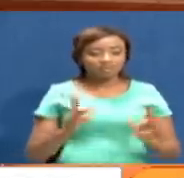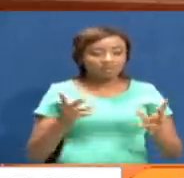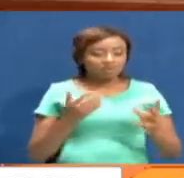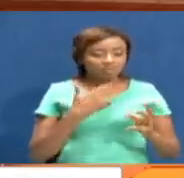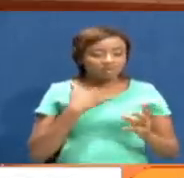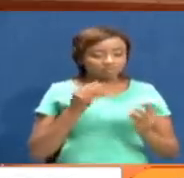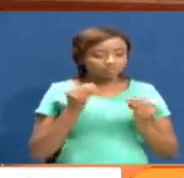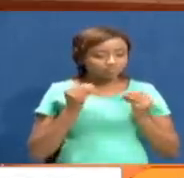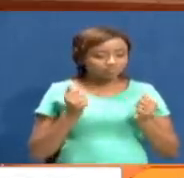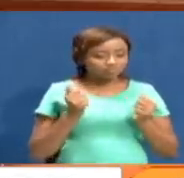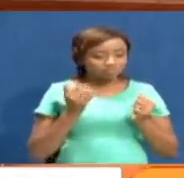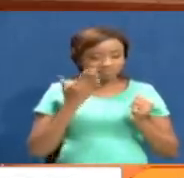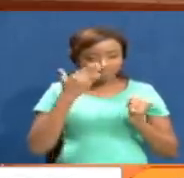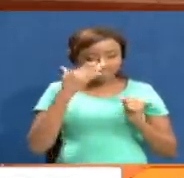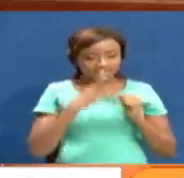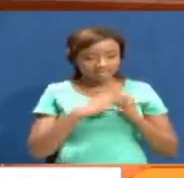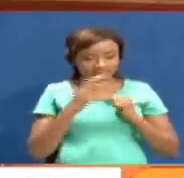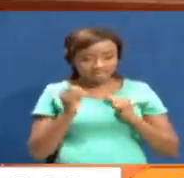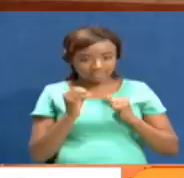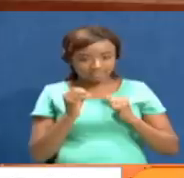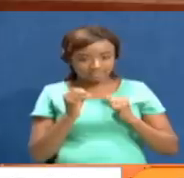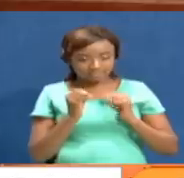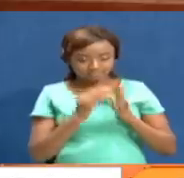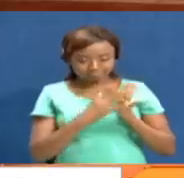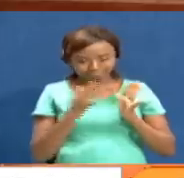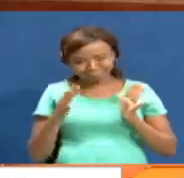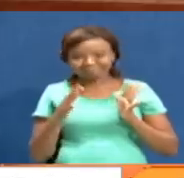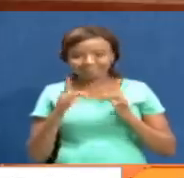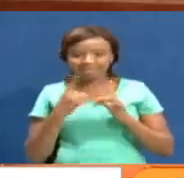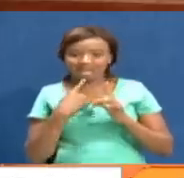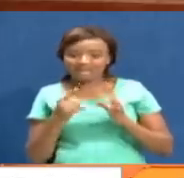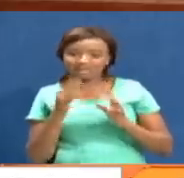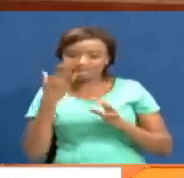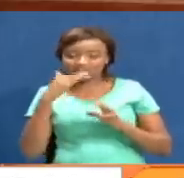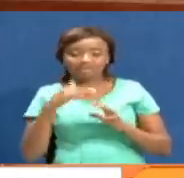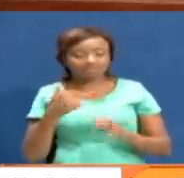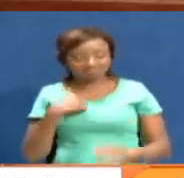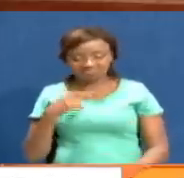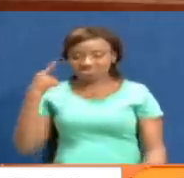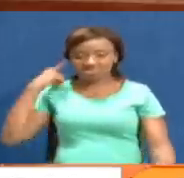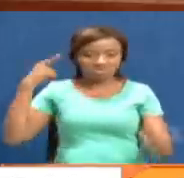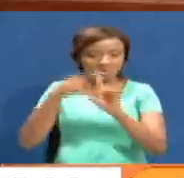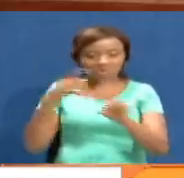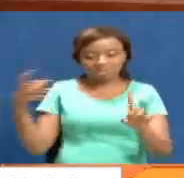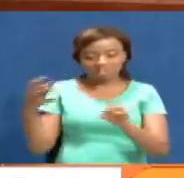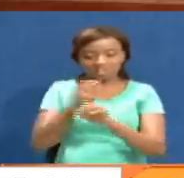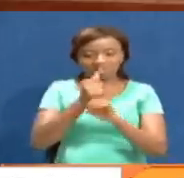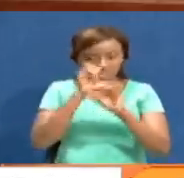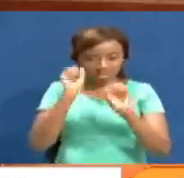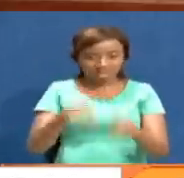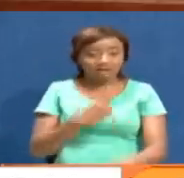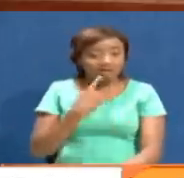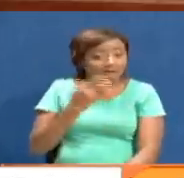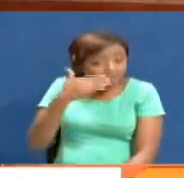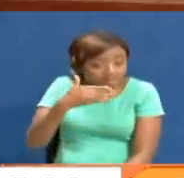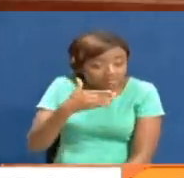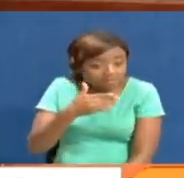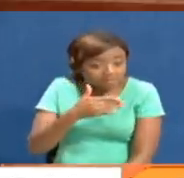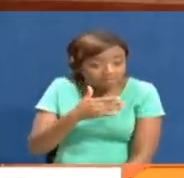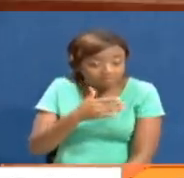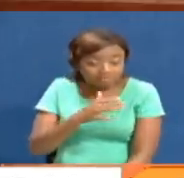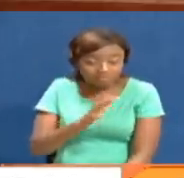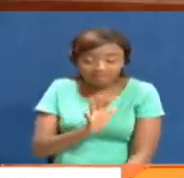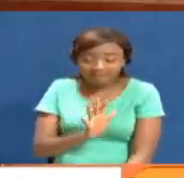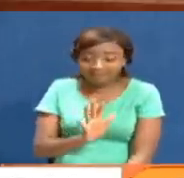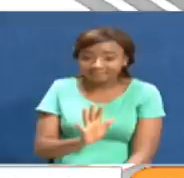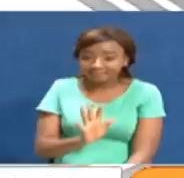days. The time frame is 100 days to do it, and I intend to do it within that time frame. 100 days? 100 days,